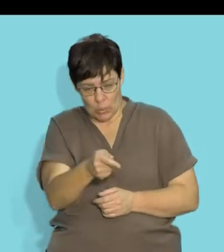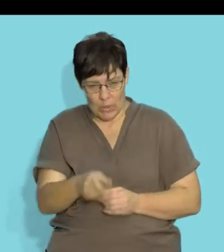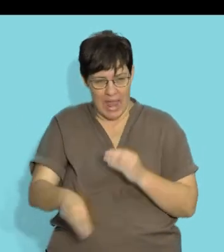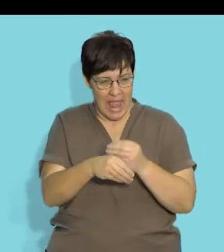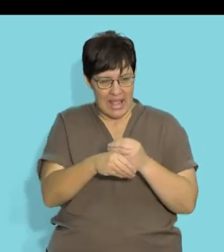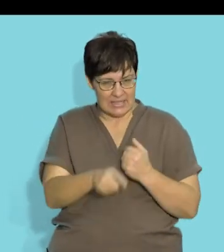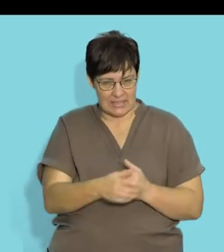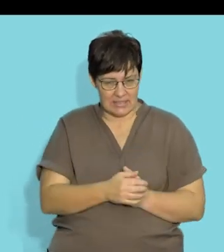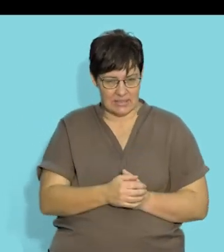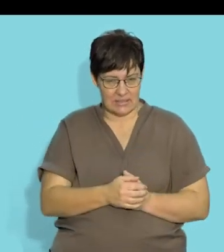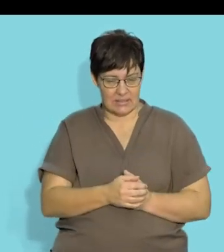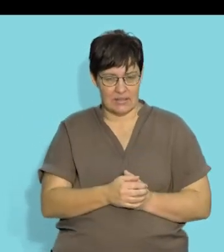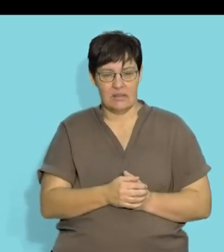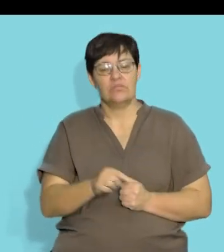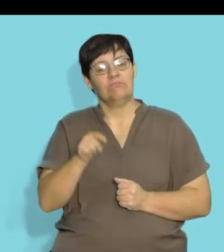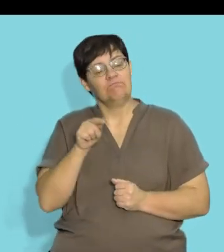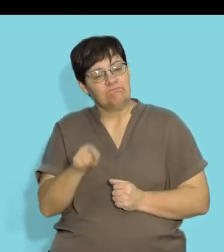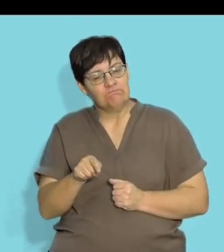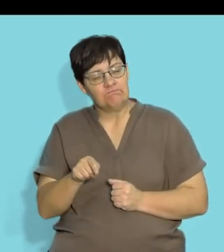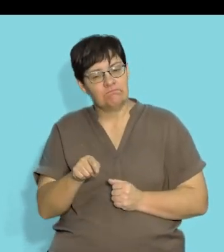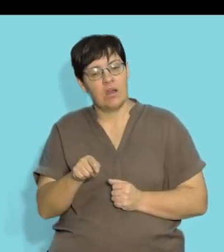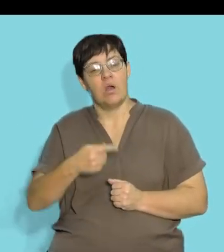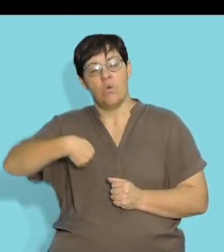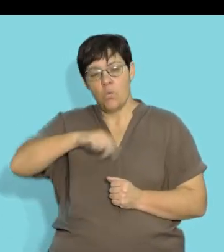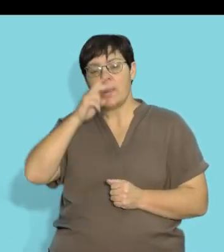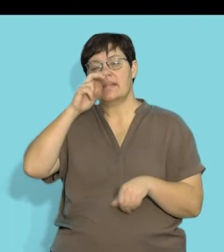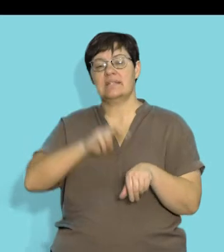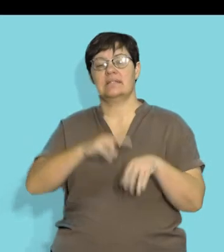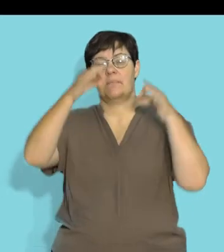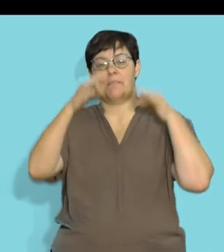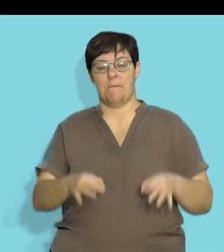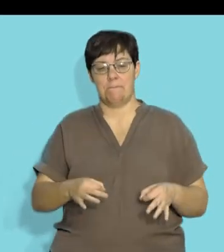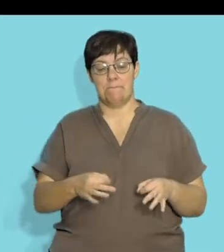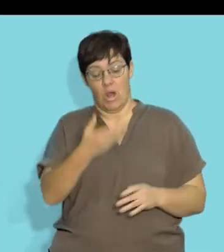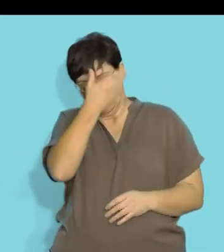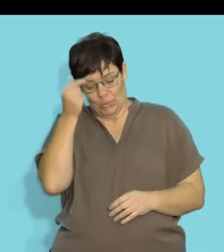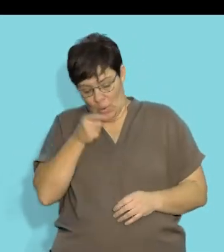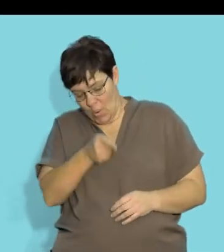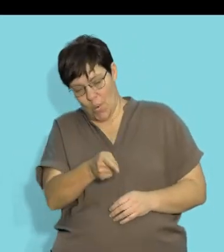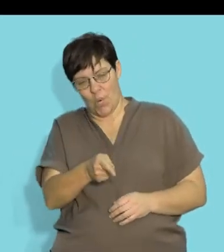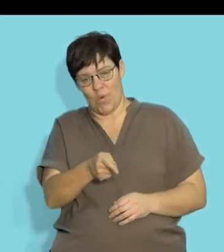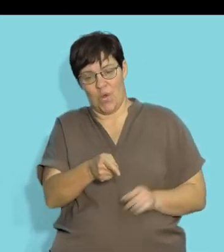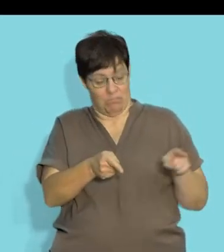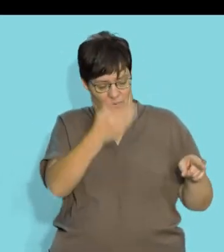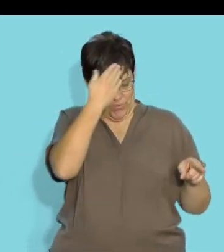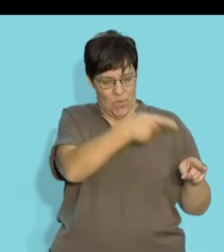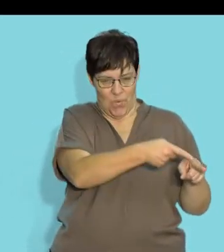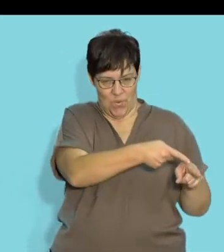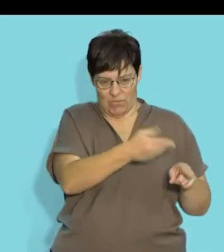at the end of the day, this has to do with us determining the unknown concentration,